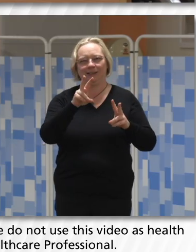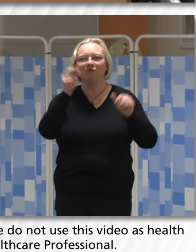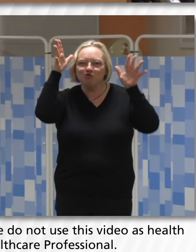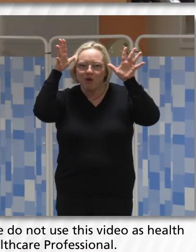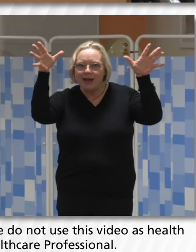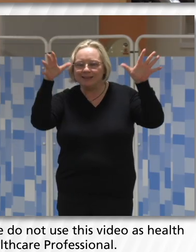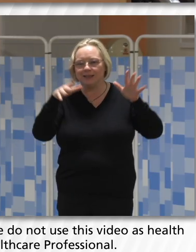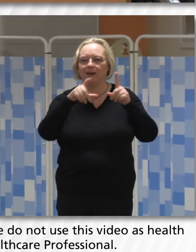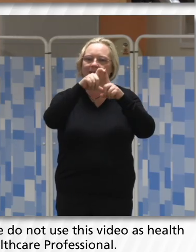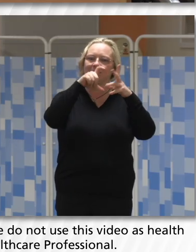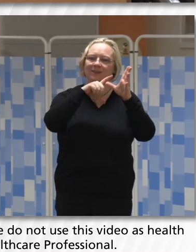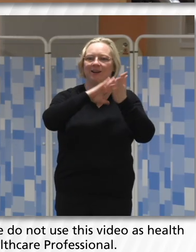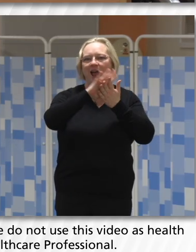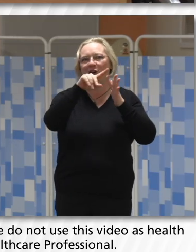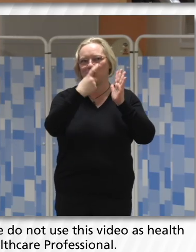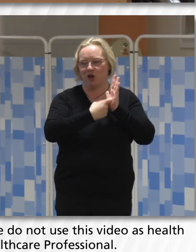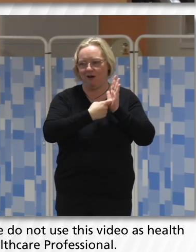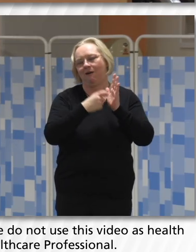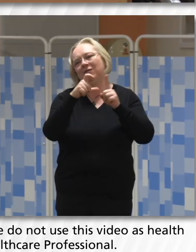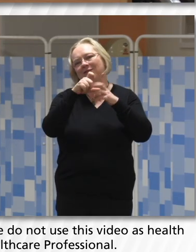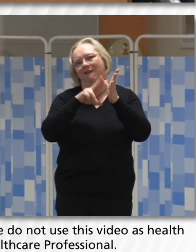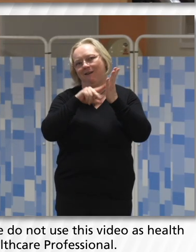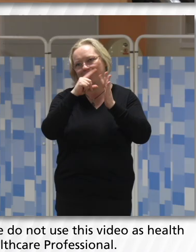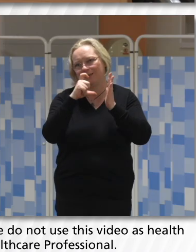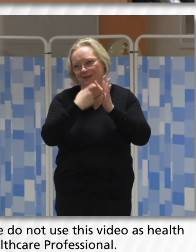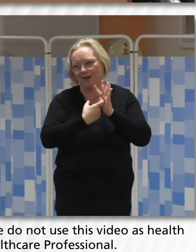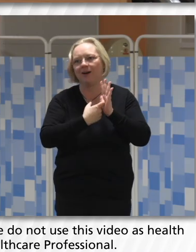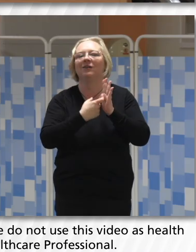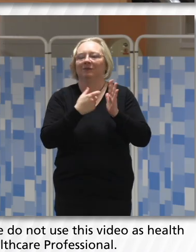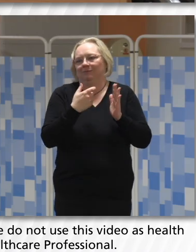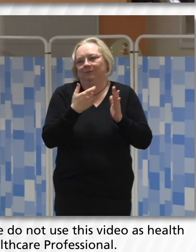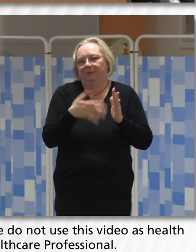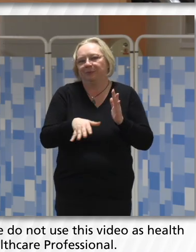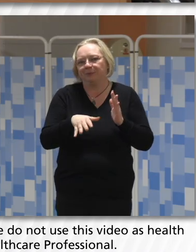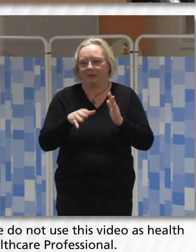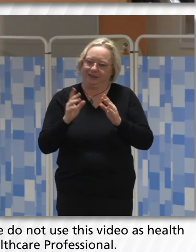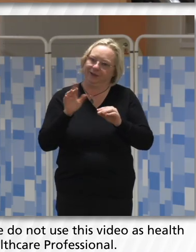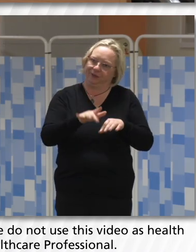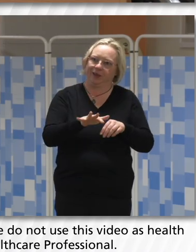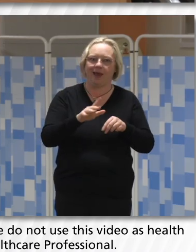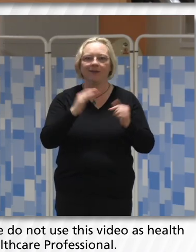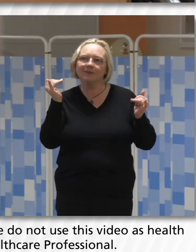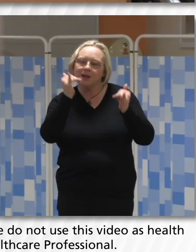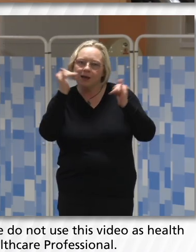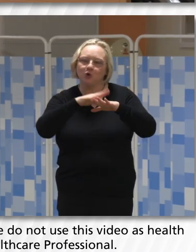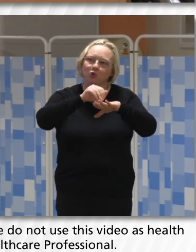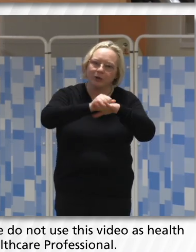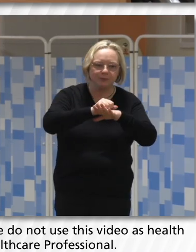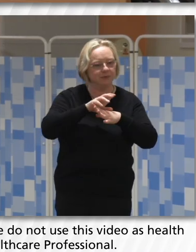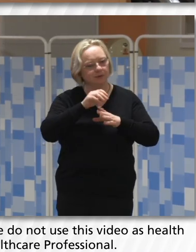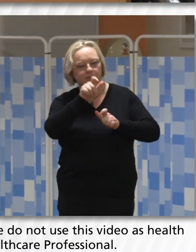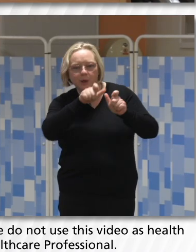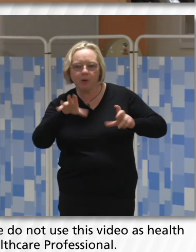So we had a reindeer day last week in the Nightingale Macmillan unit, which is just a lovely way of celebrating Christmas and bringing people together. There was